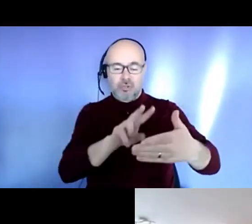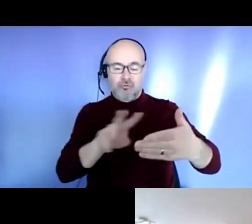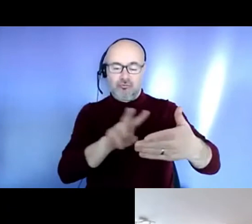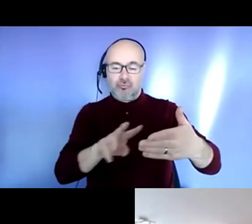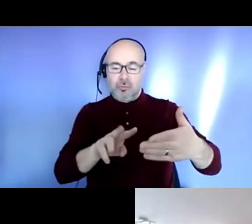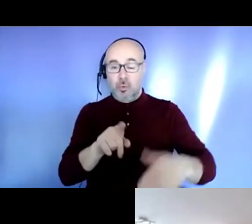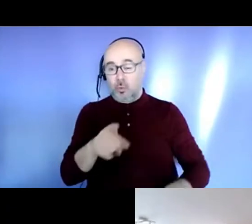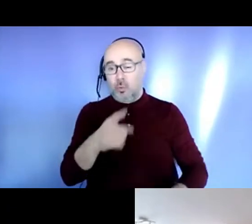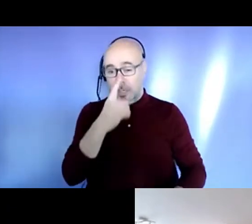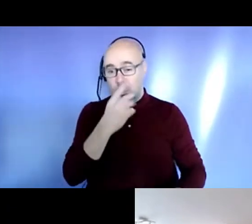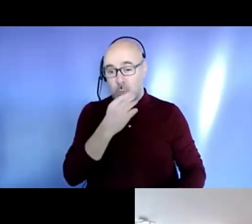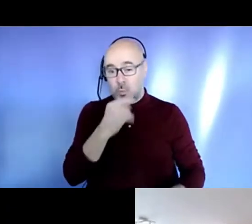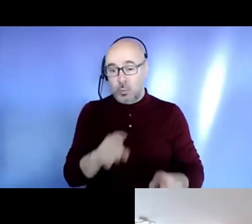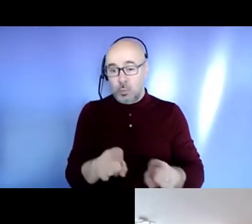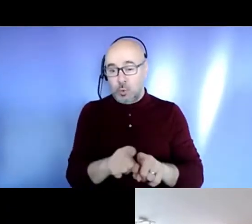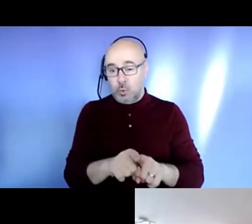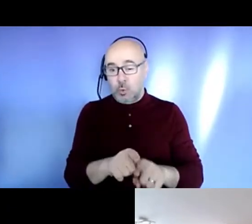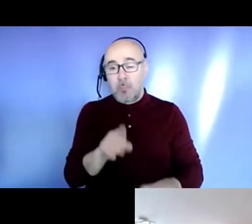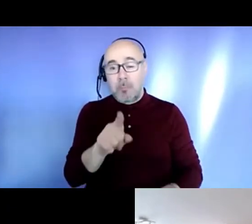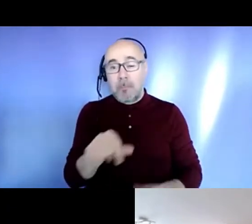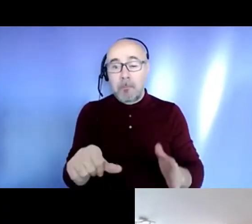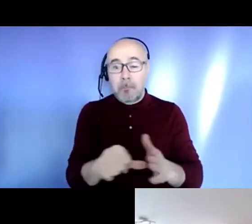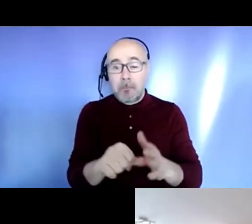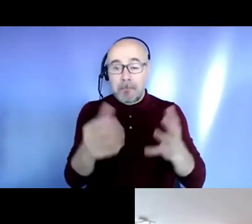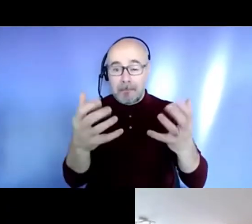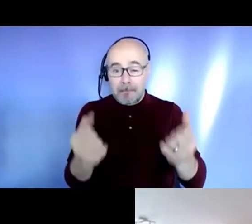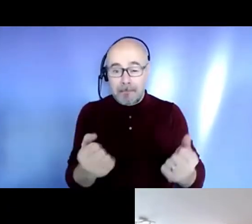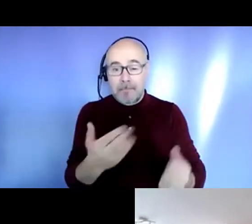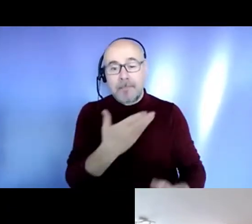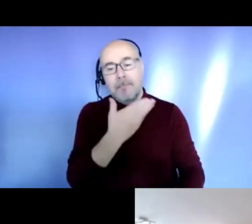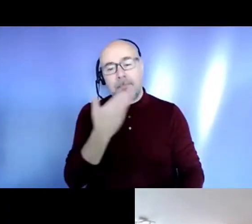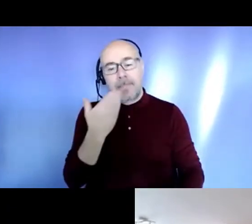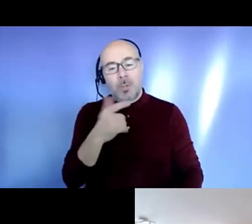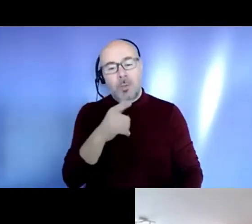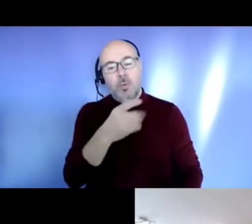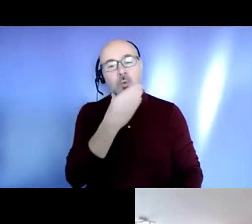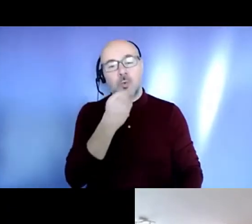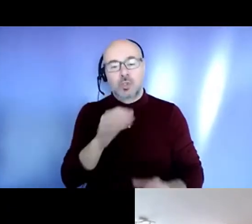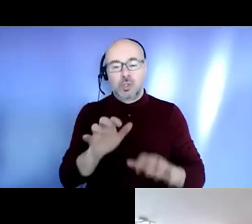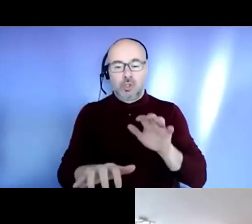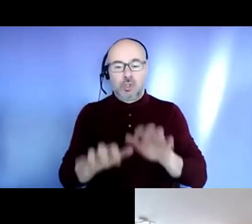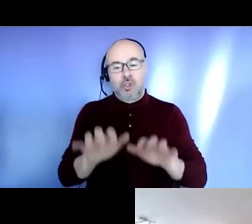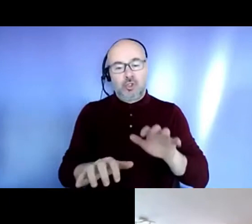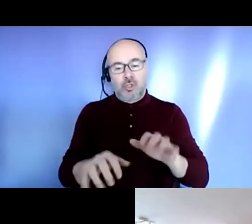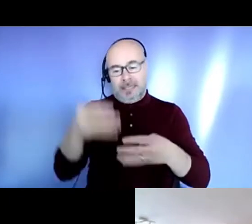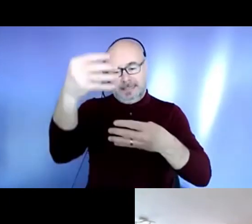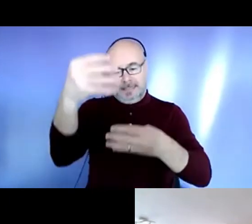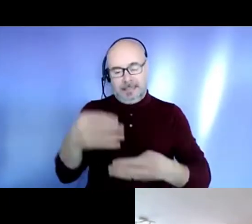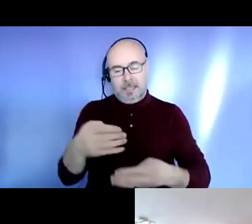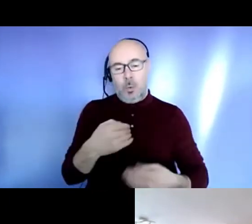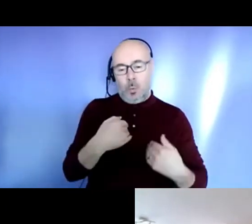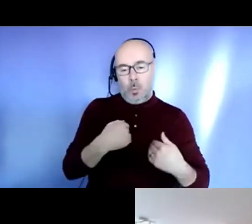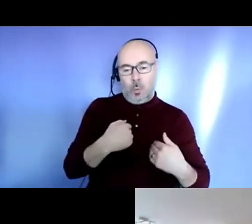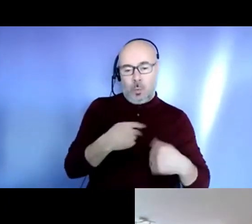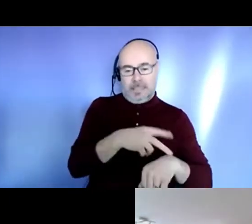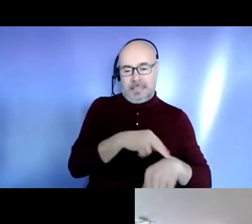at all, any technical issues, please just type the issue you're having into the chat box and we'll do the best we can to support you